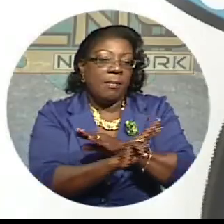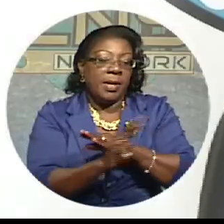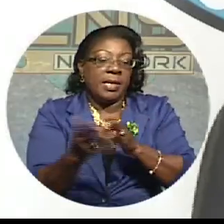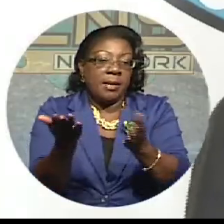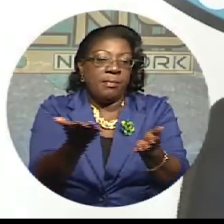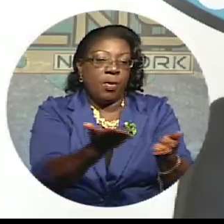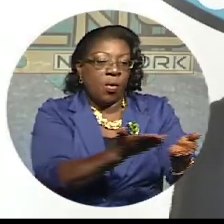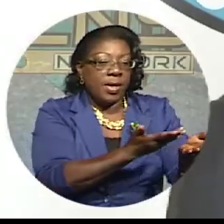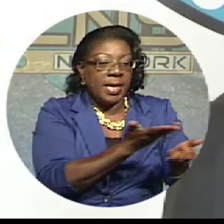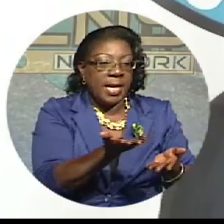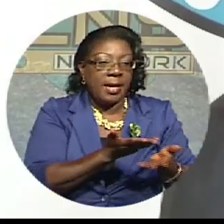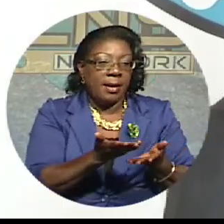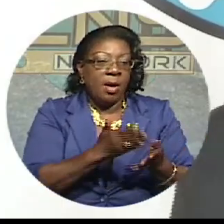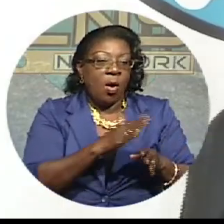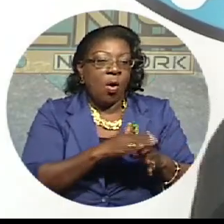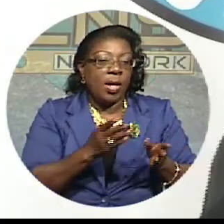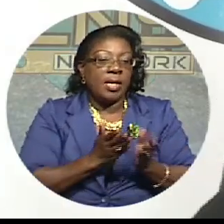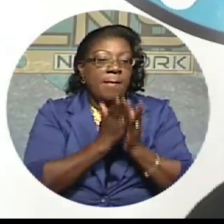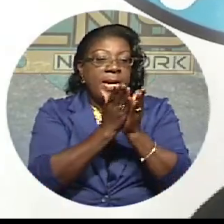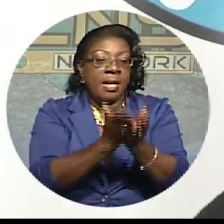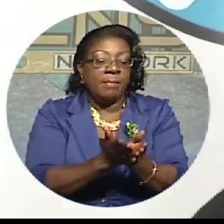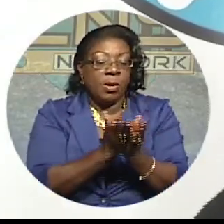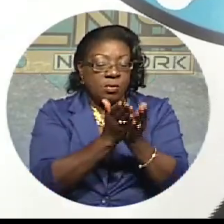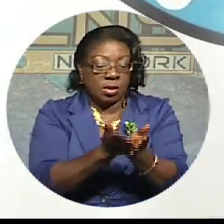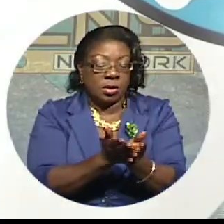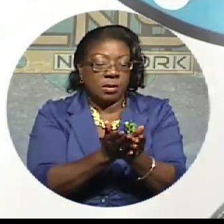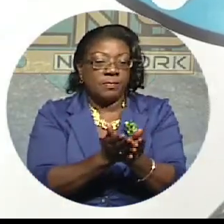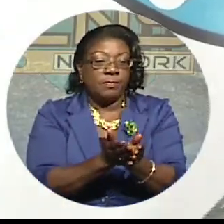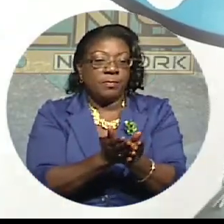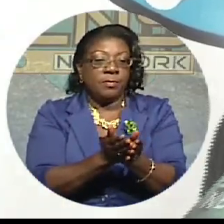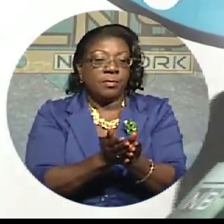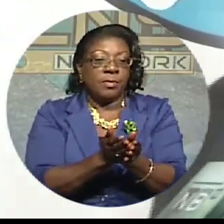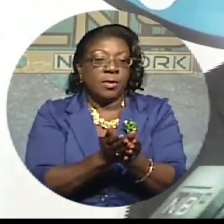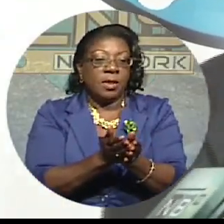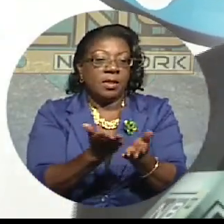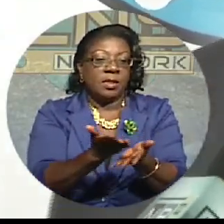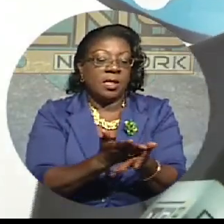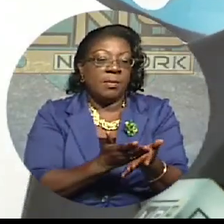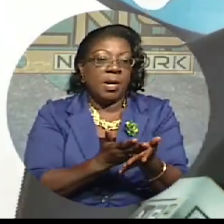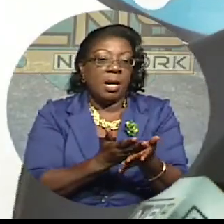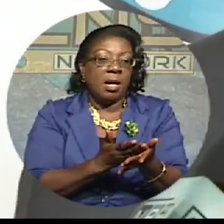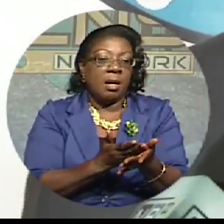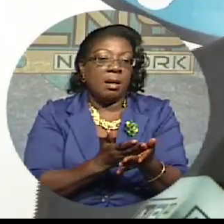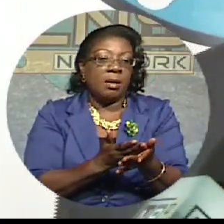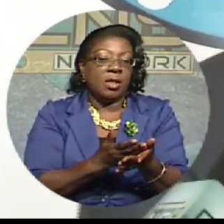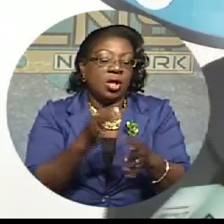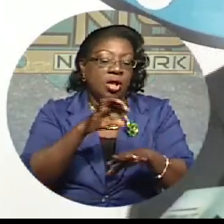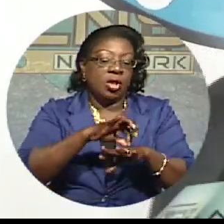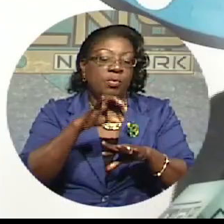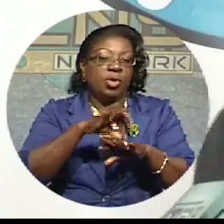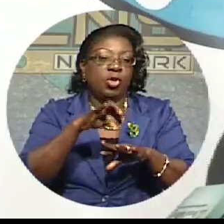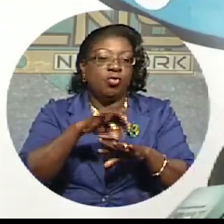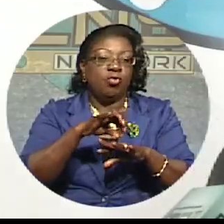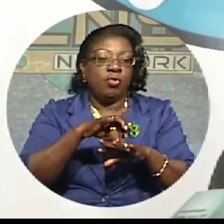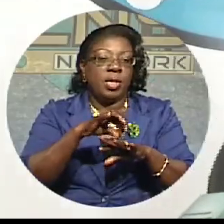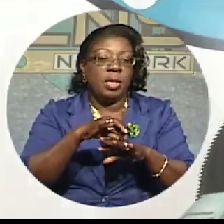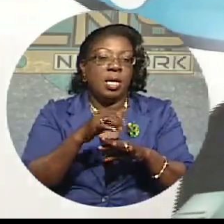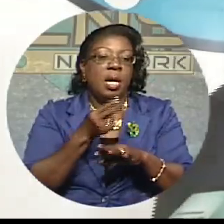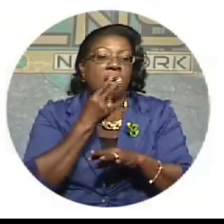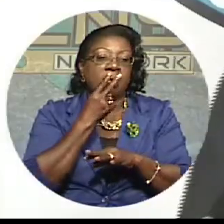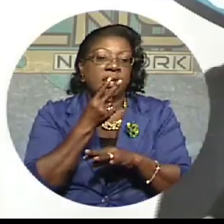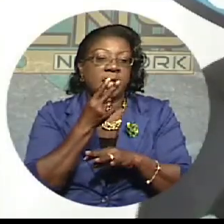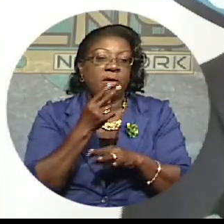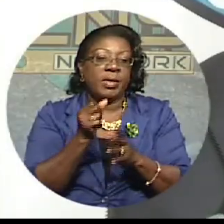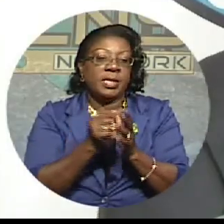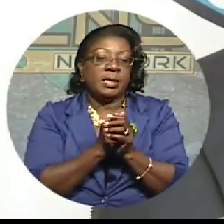Port-of-Ski items. Some of the items that are being smuggled in is bears, jewelry. They are a major concern for us at this